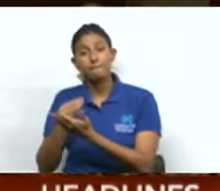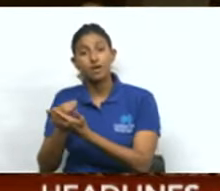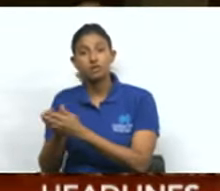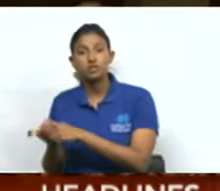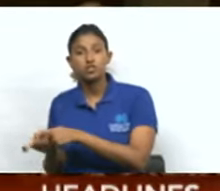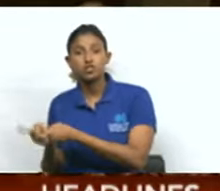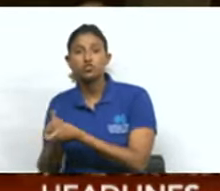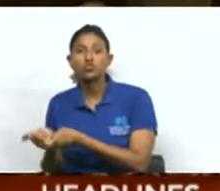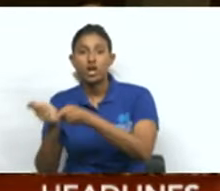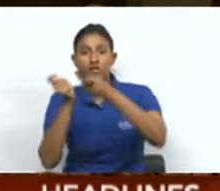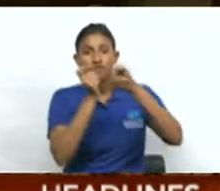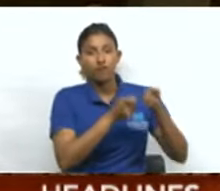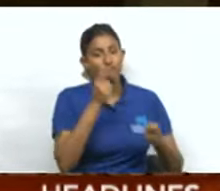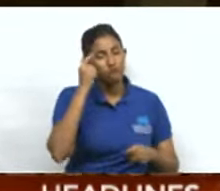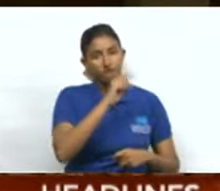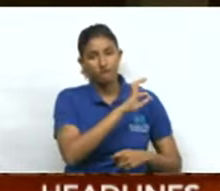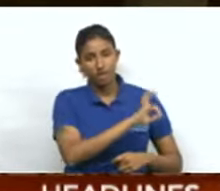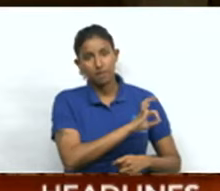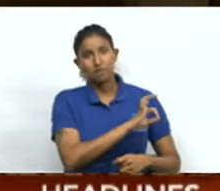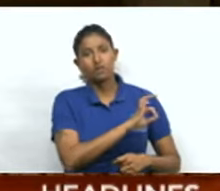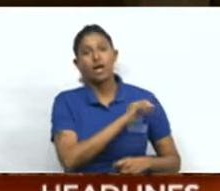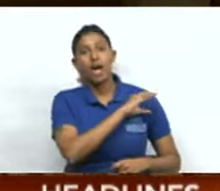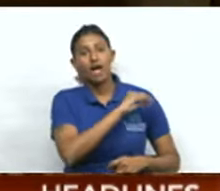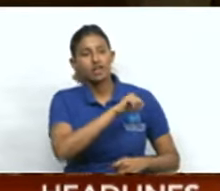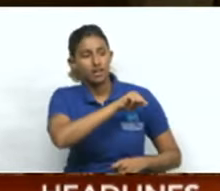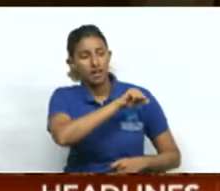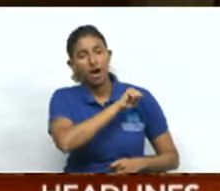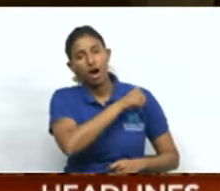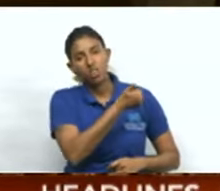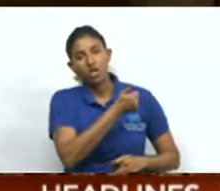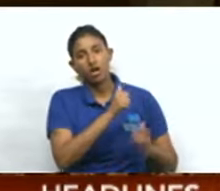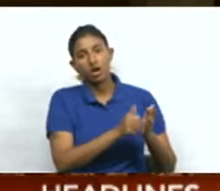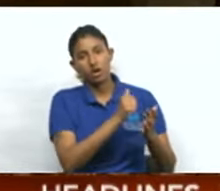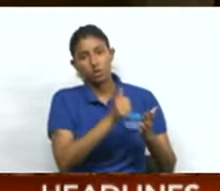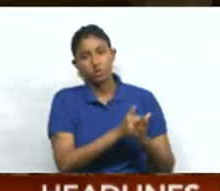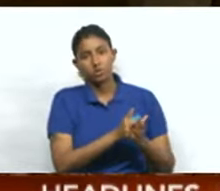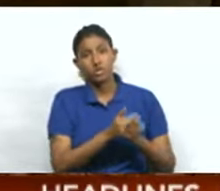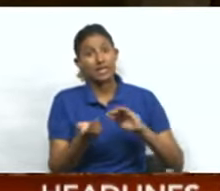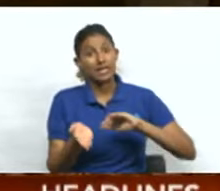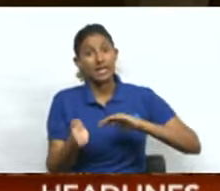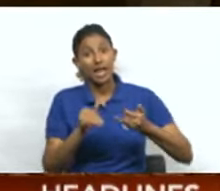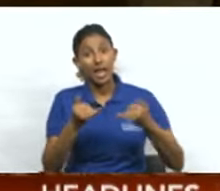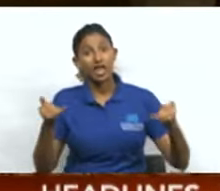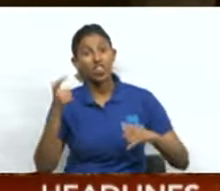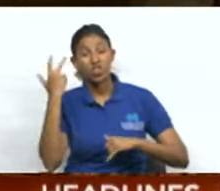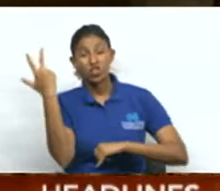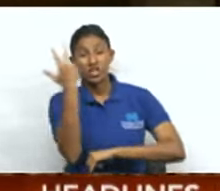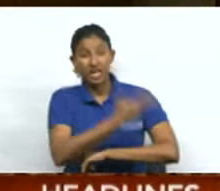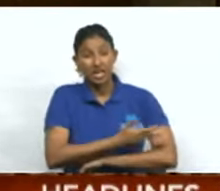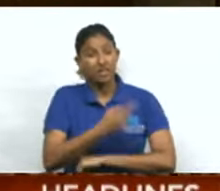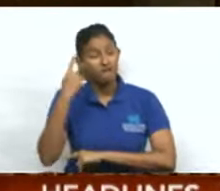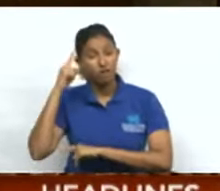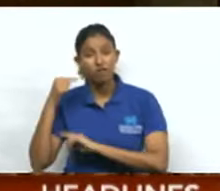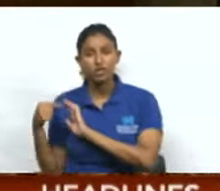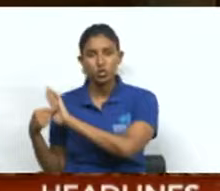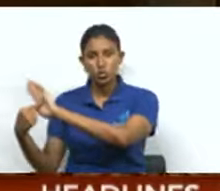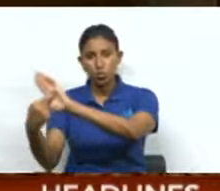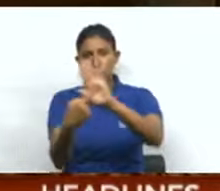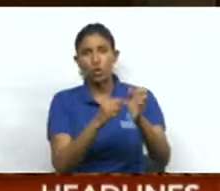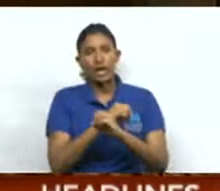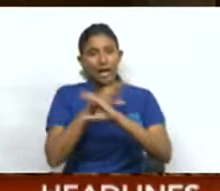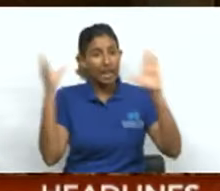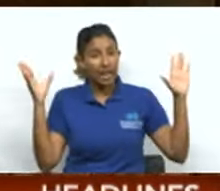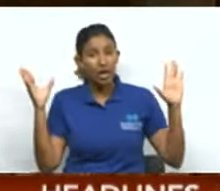and his other bank accounts. Debadin was also given 3 days in which to disclose records of all his local assets exceeding